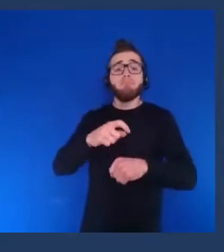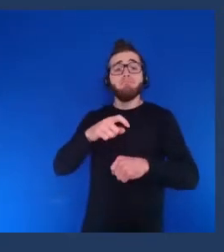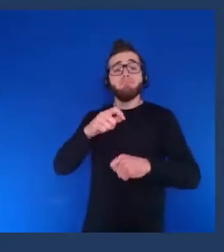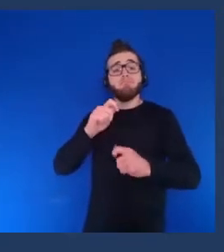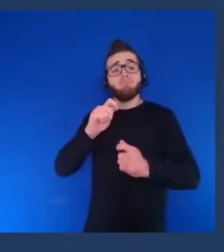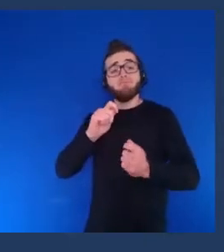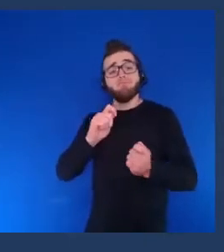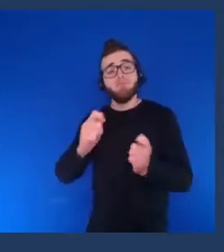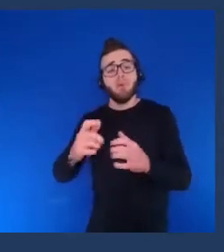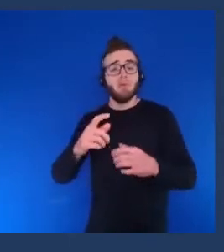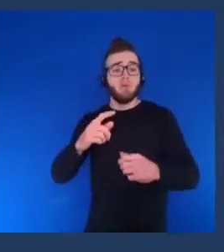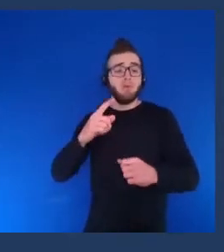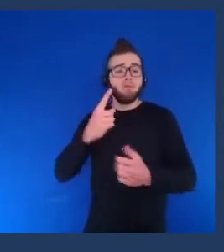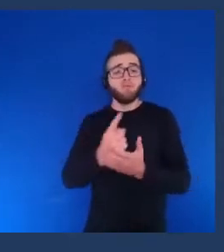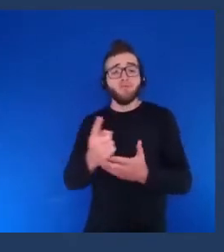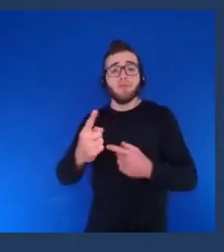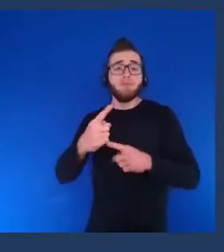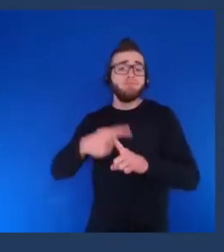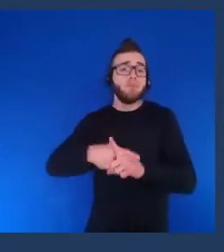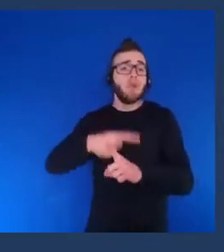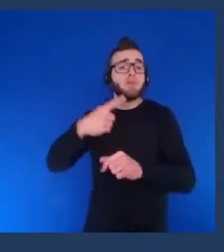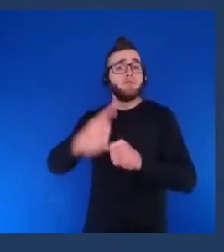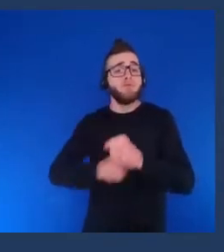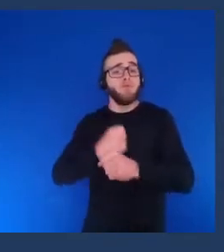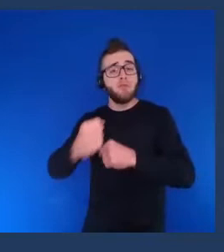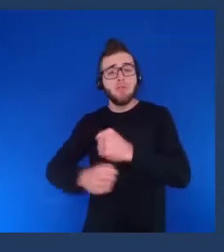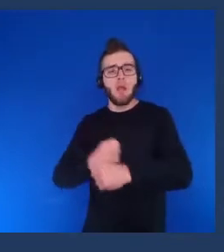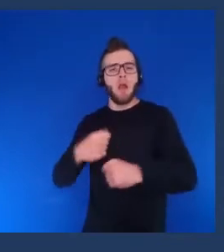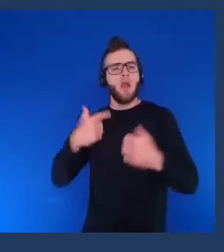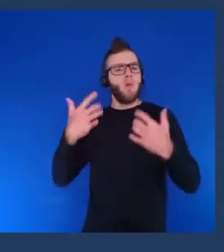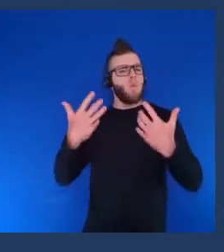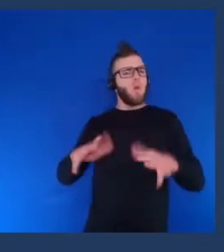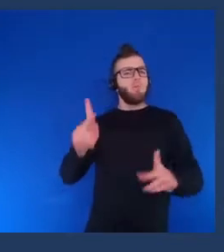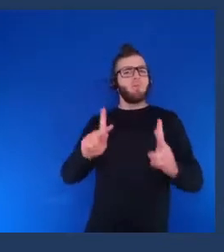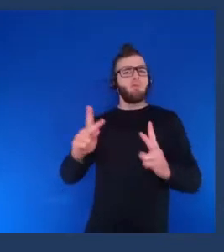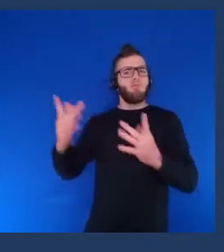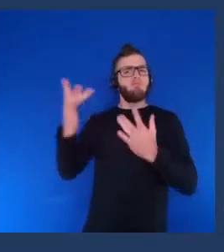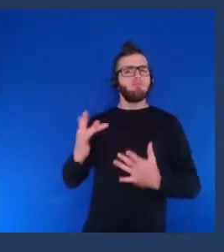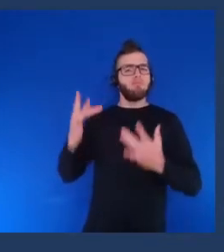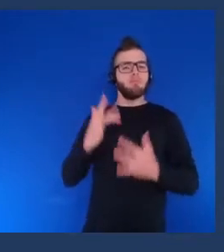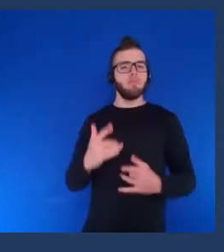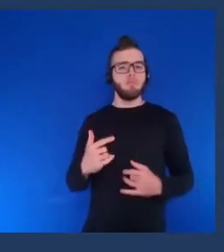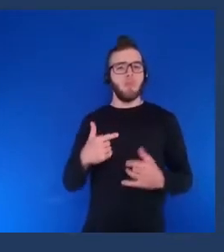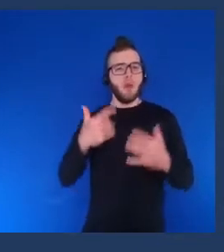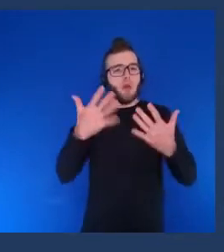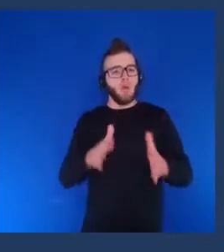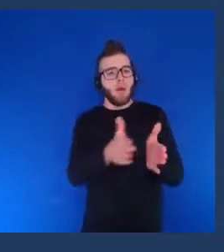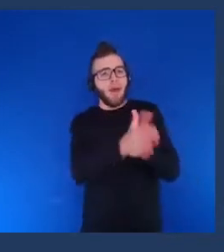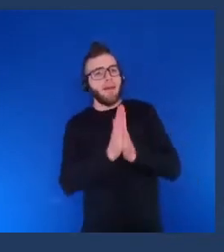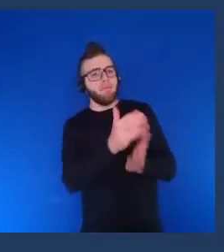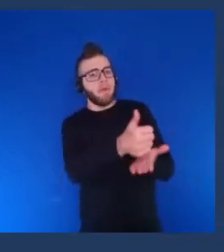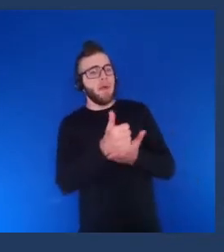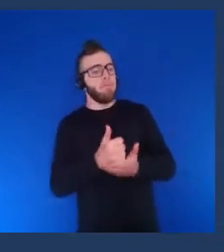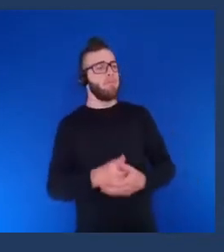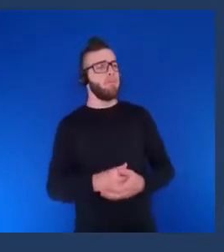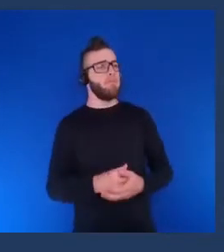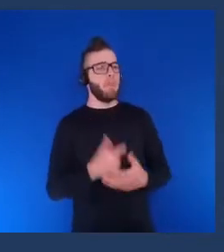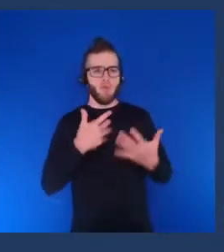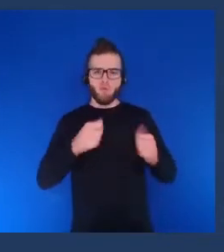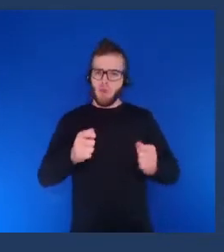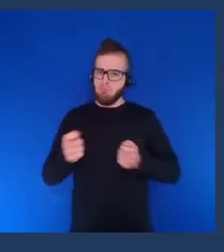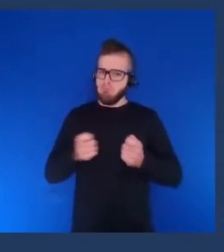for me. I wasn't asking for help. I wasn't looking for anything special. I was really trying to deal with it. And in many ways, I was using it